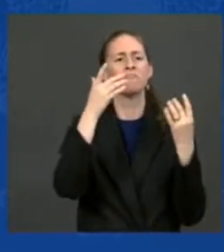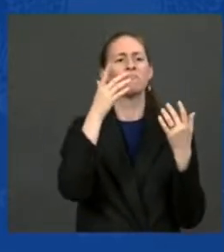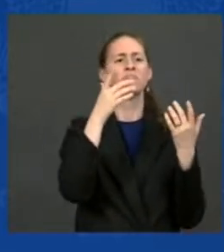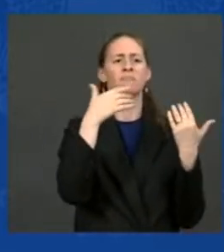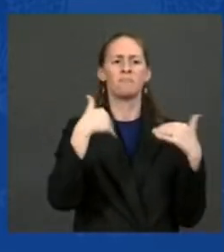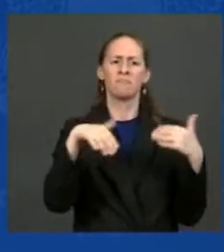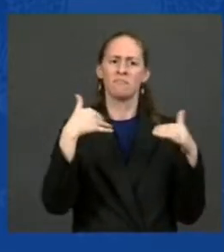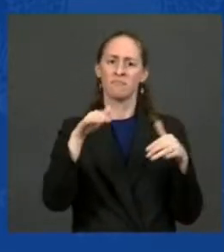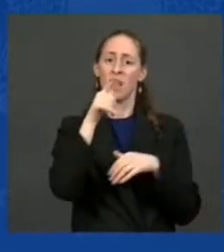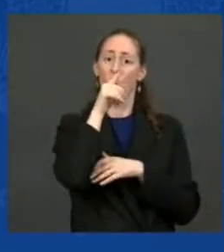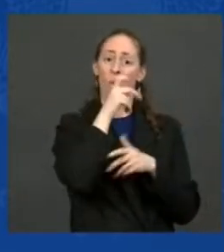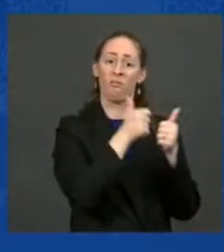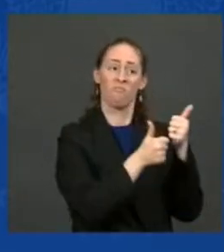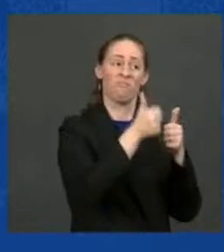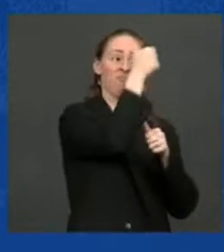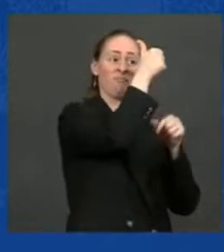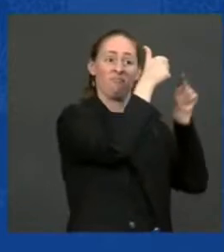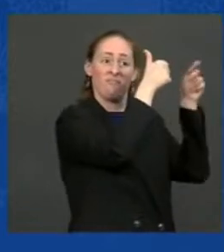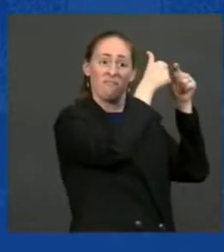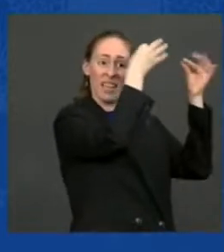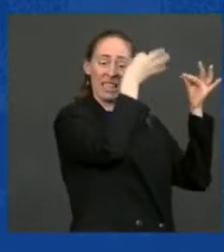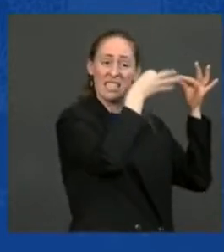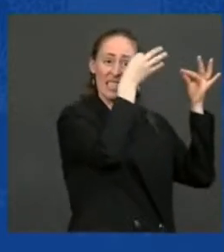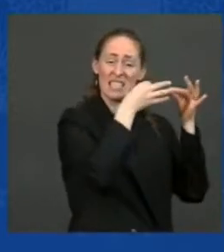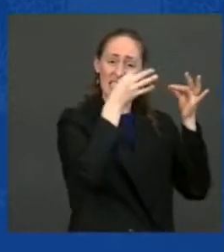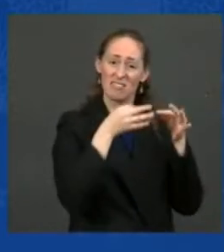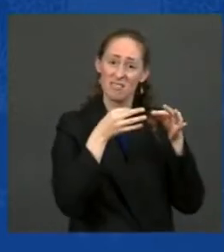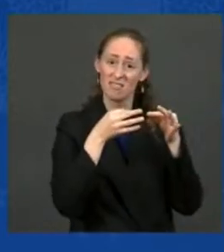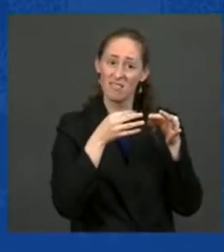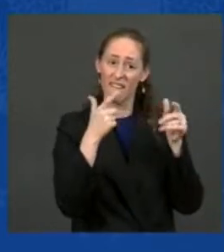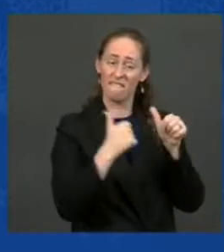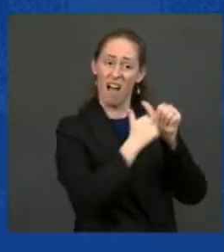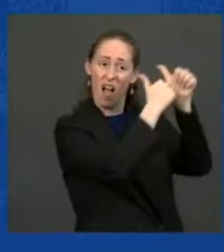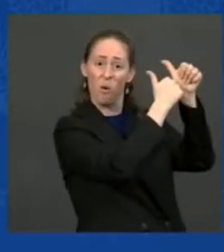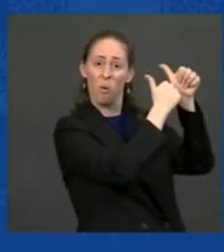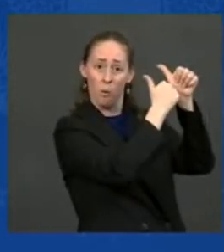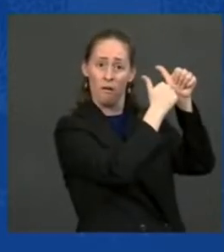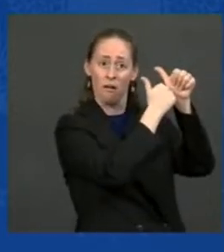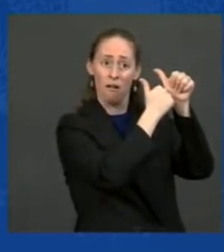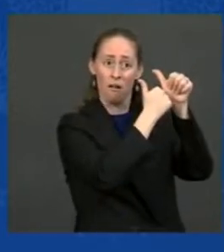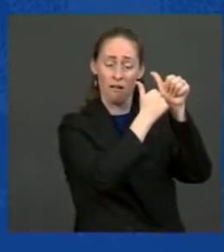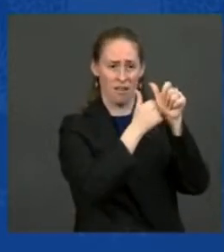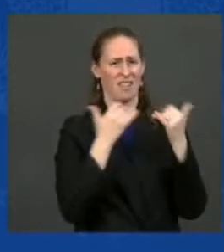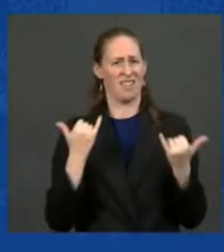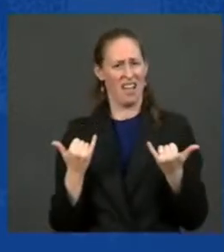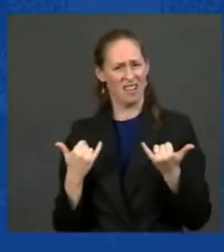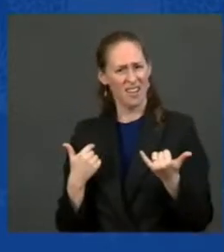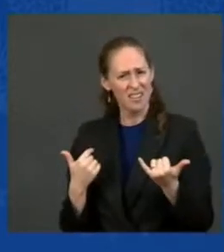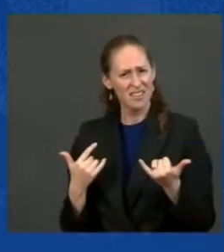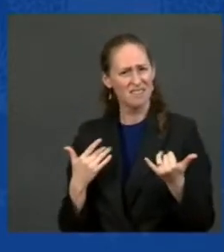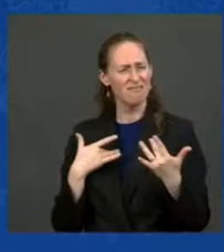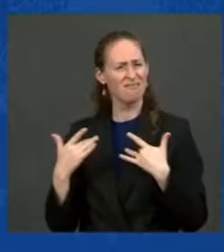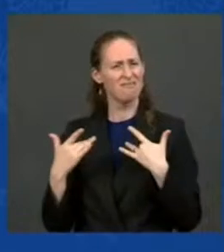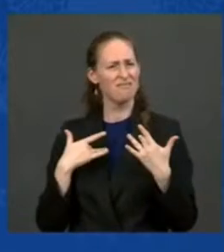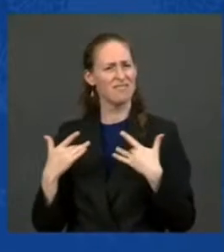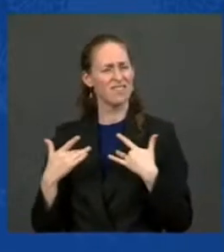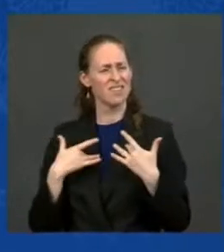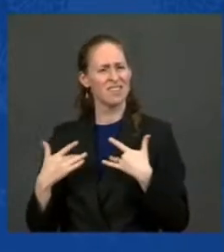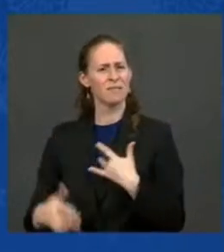leaders. And sadly, when we look around the world today, we cannot say that the specter of atrocity is behind us.